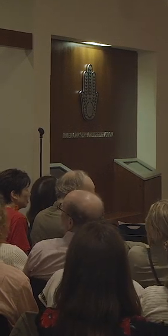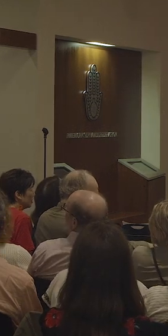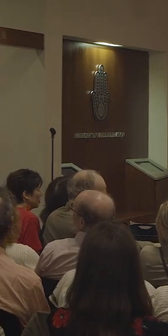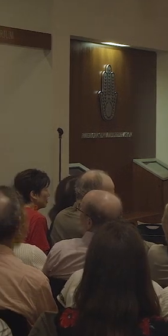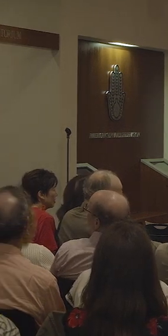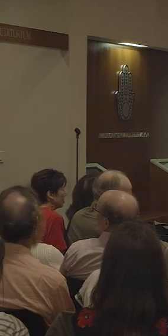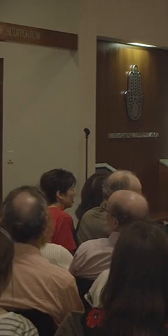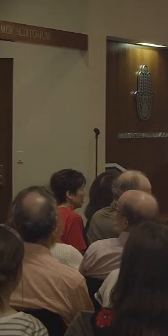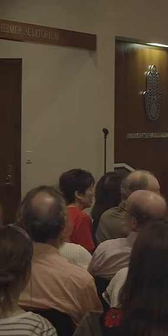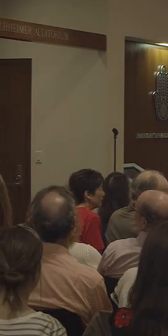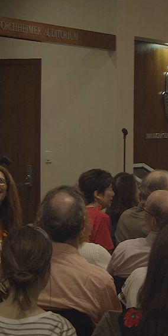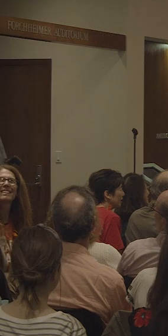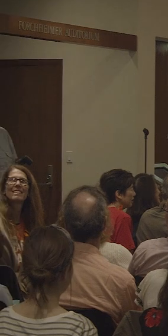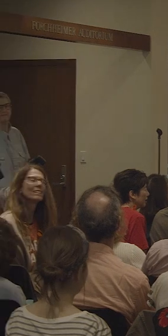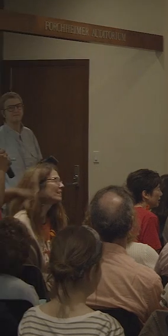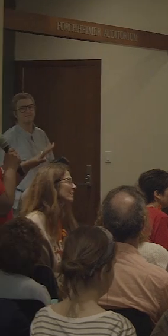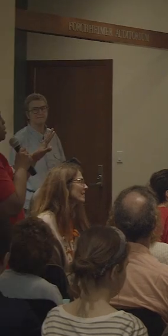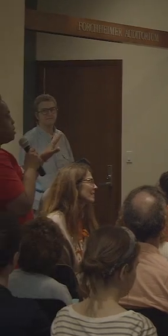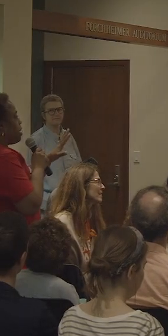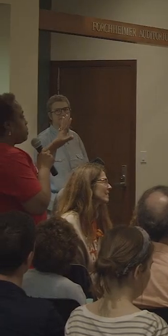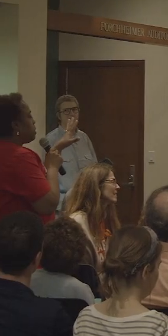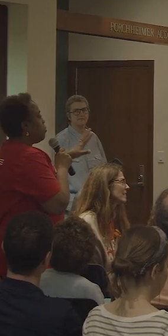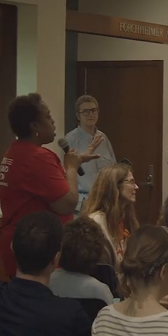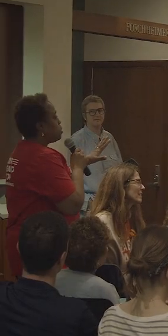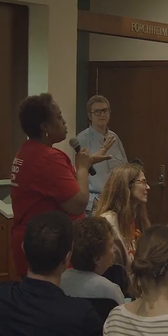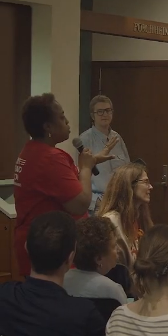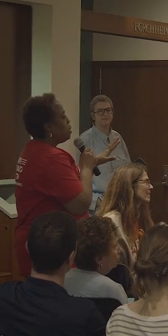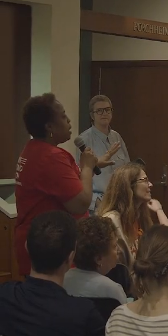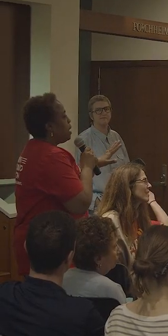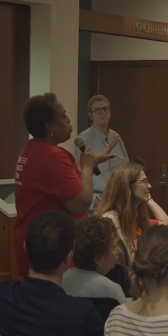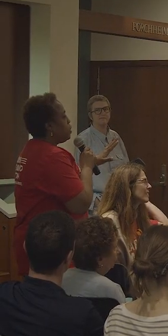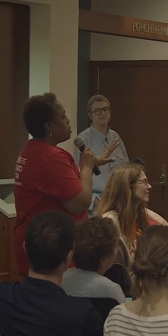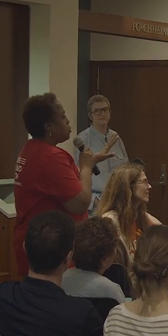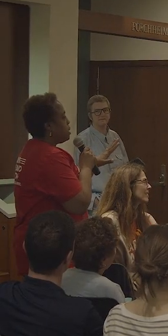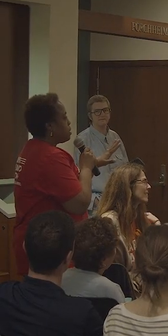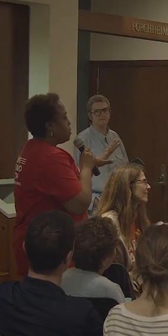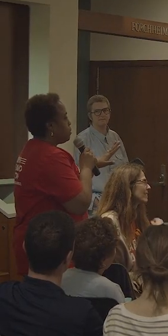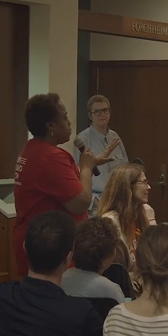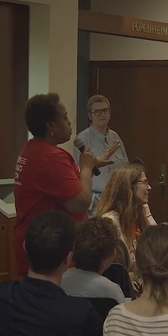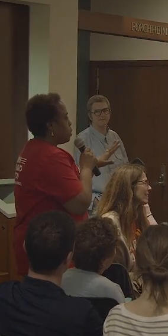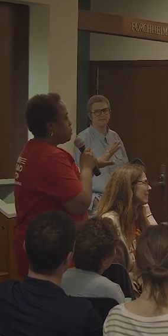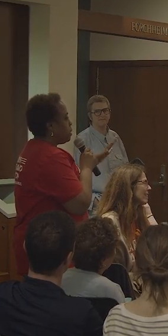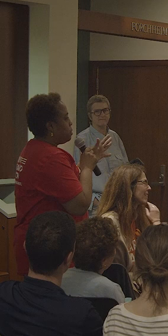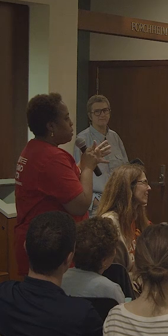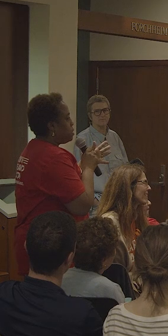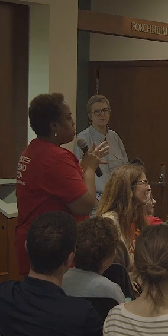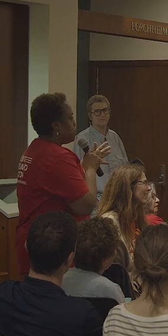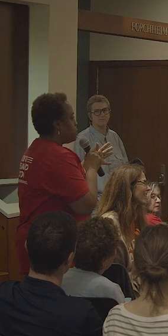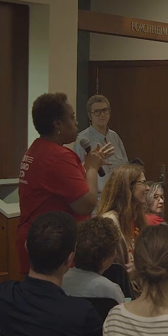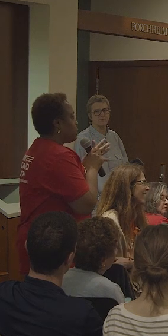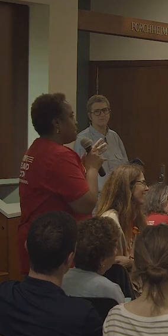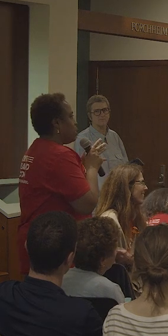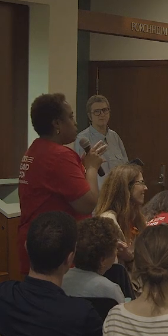for quite a while since I joined Moms and Men Action, but technically they still have me in their roster. Okay. And the reason why, there's several folds. One, being a